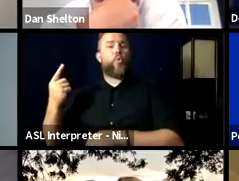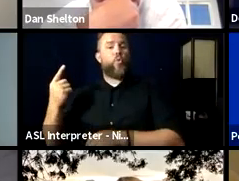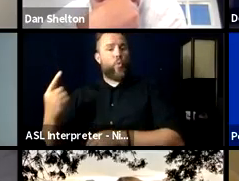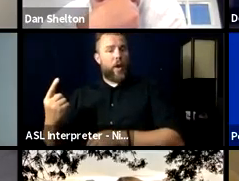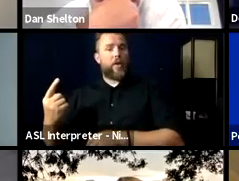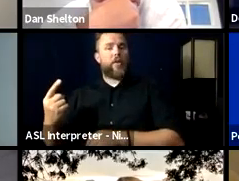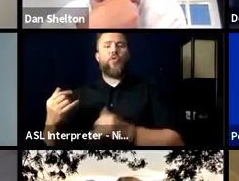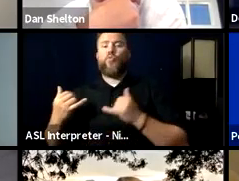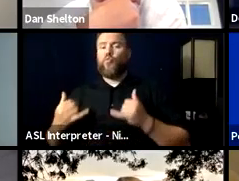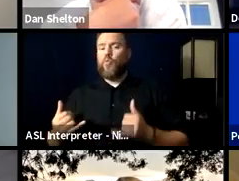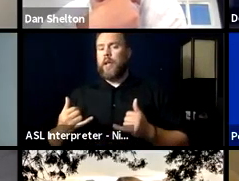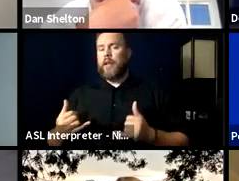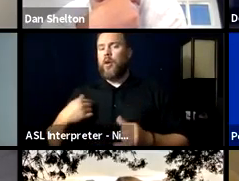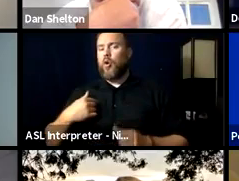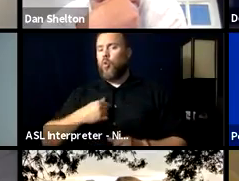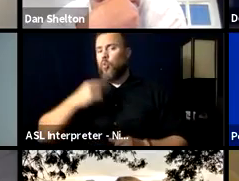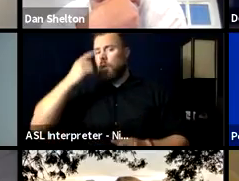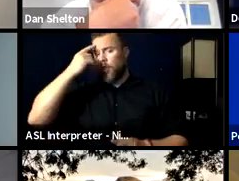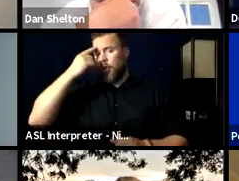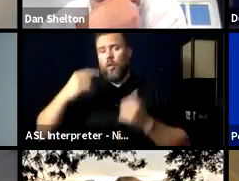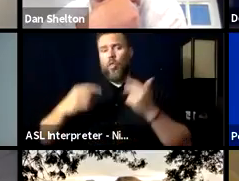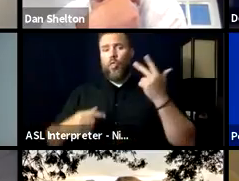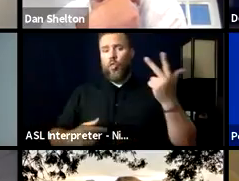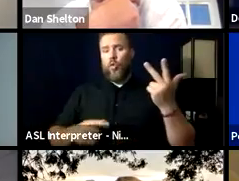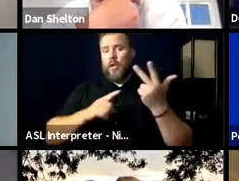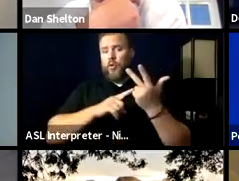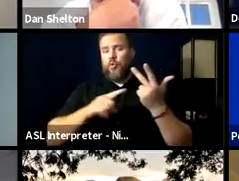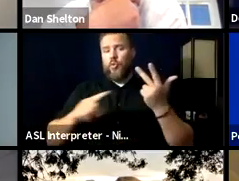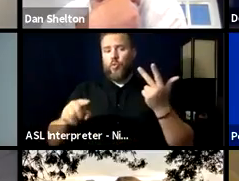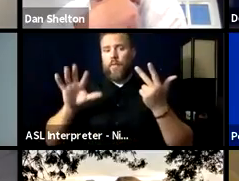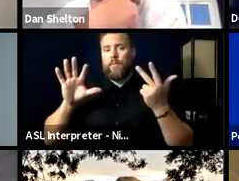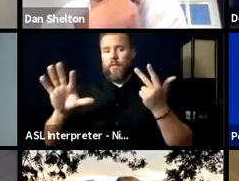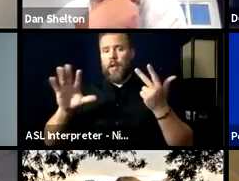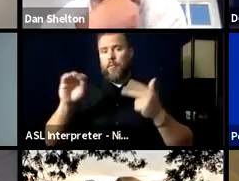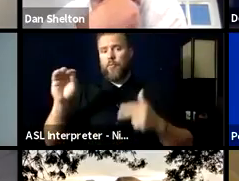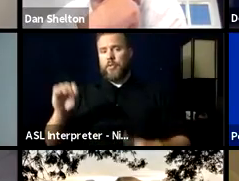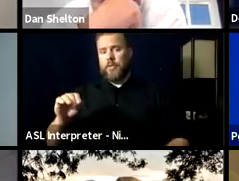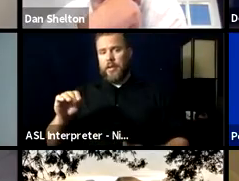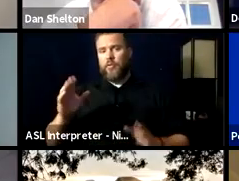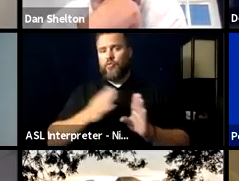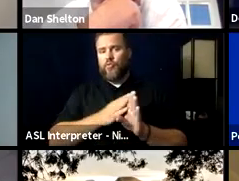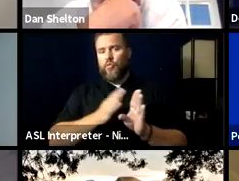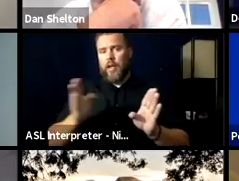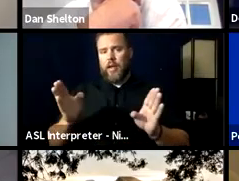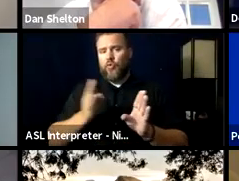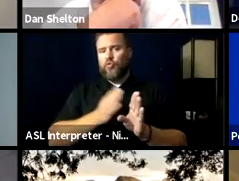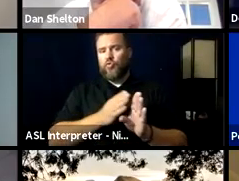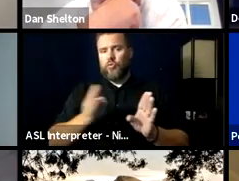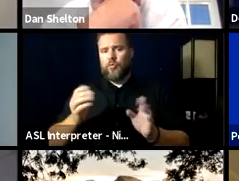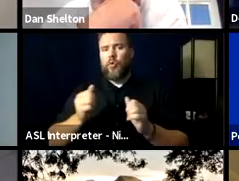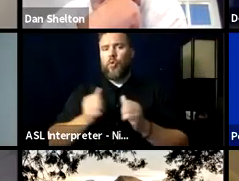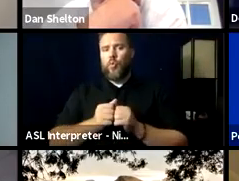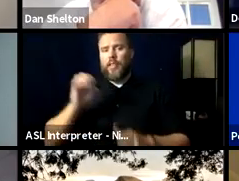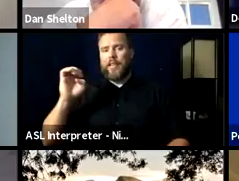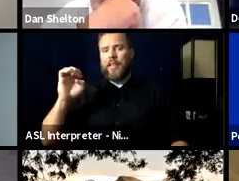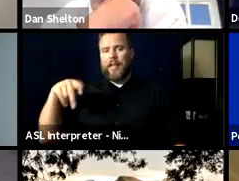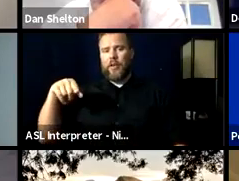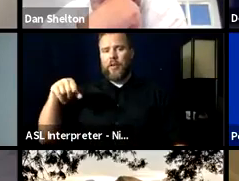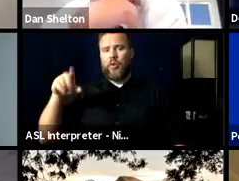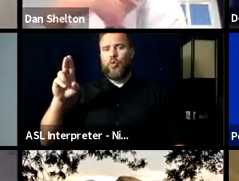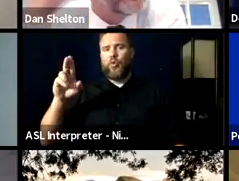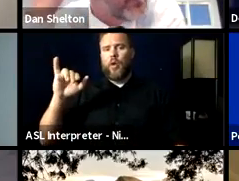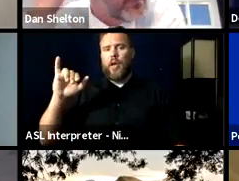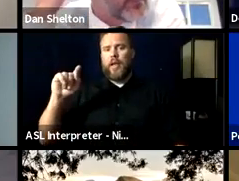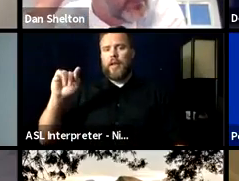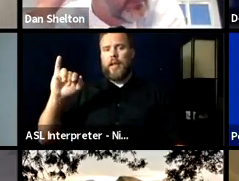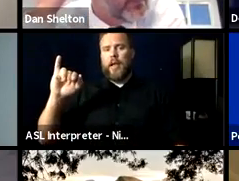probably somewhere in the 3 to 5% range that we would have to provide as equitable services. If